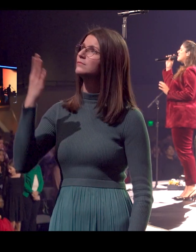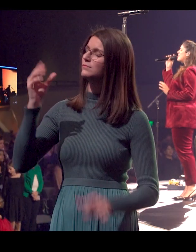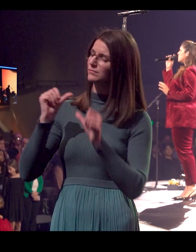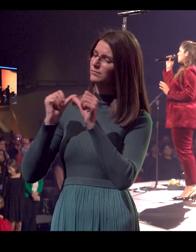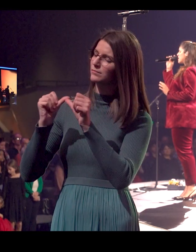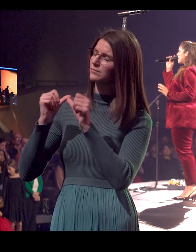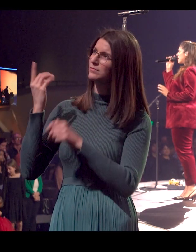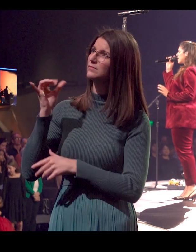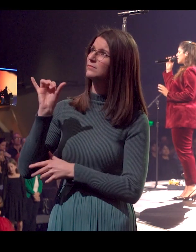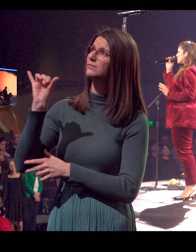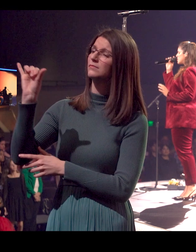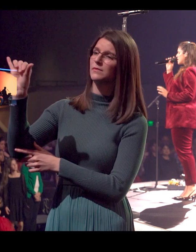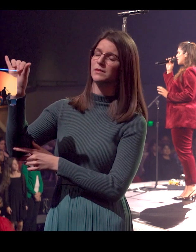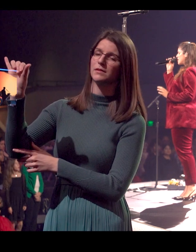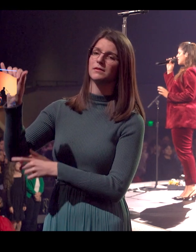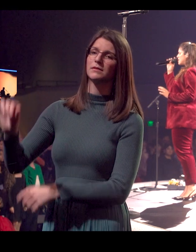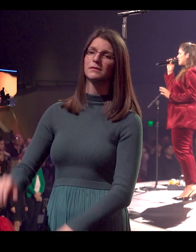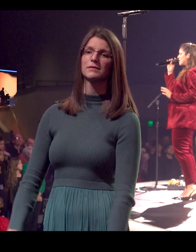changes.